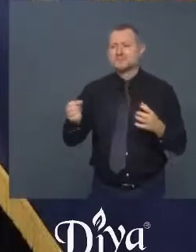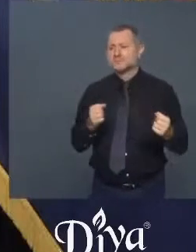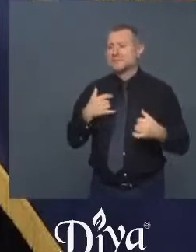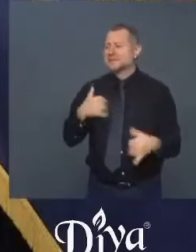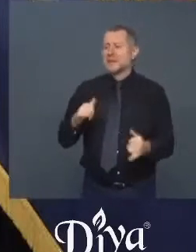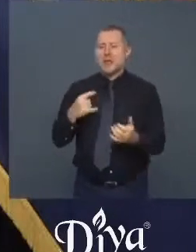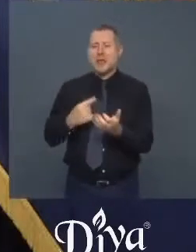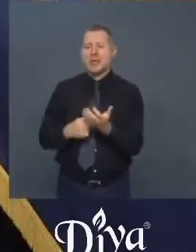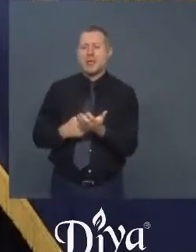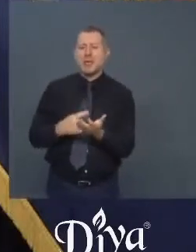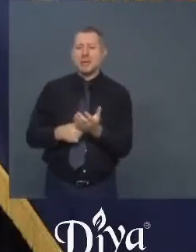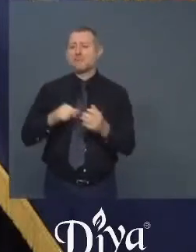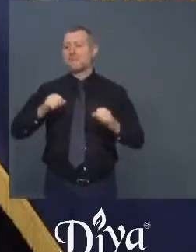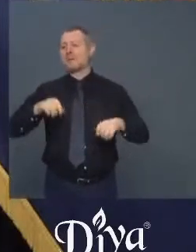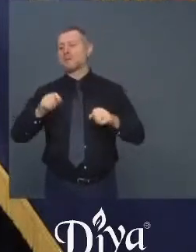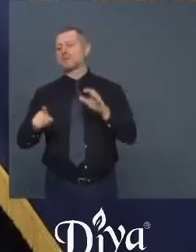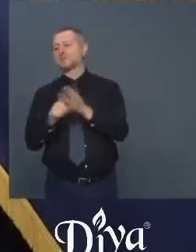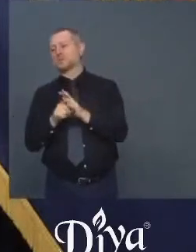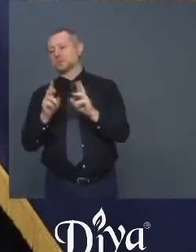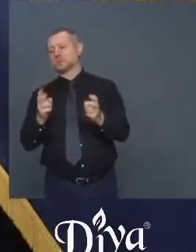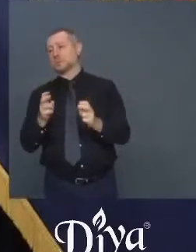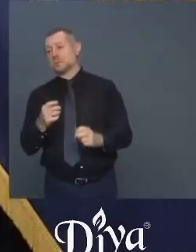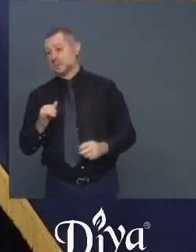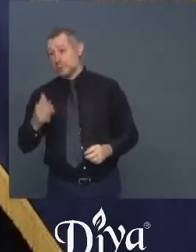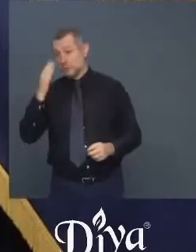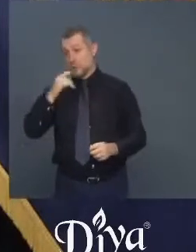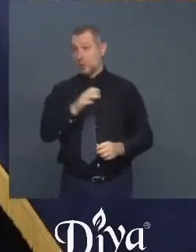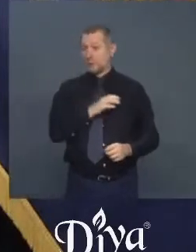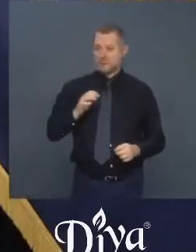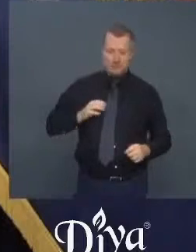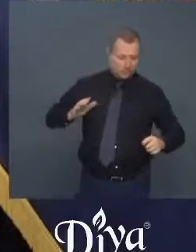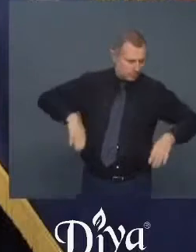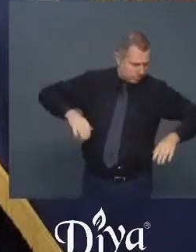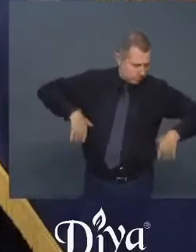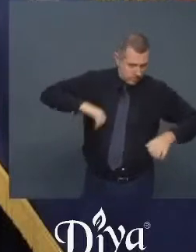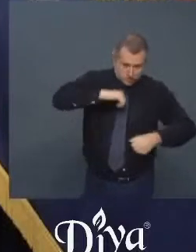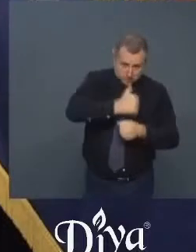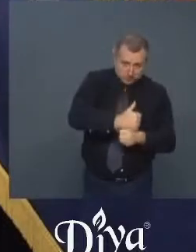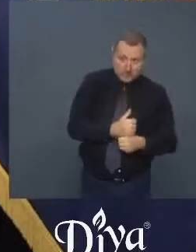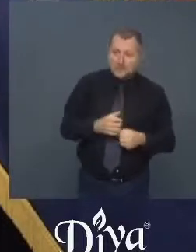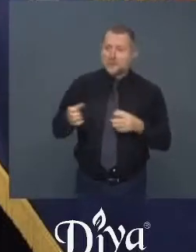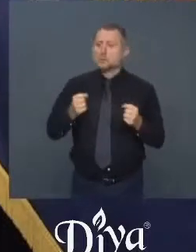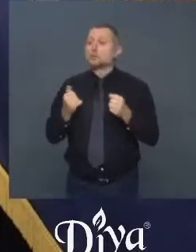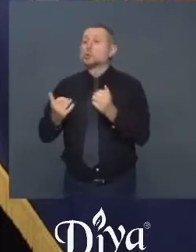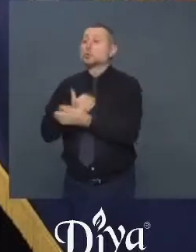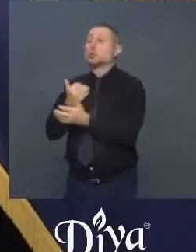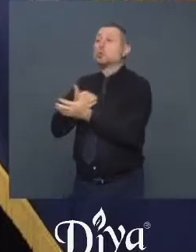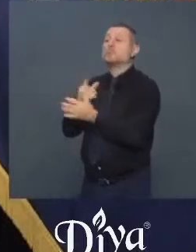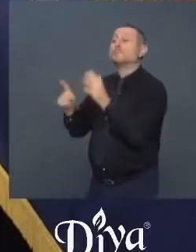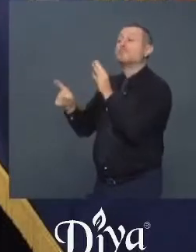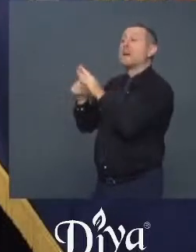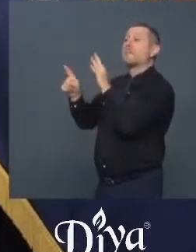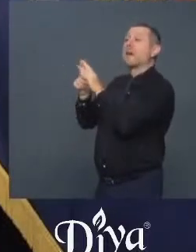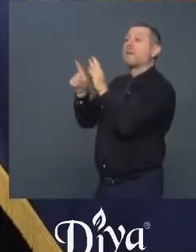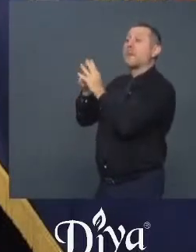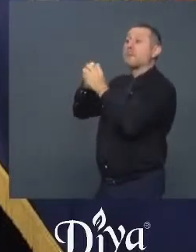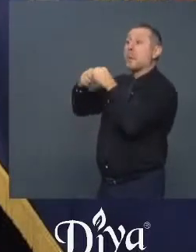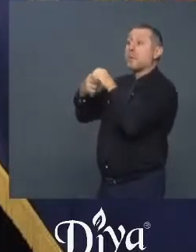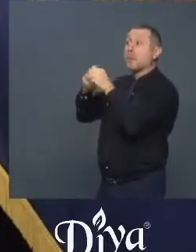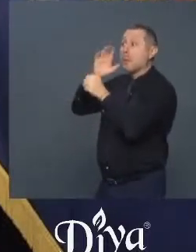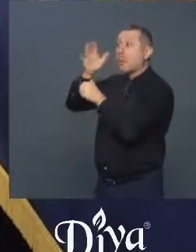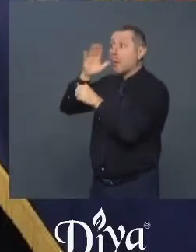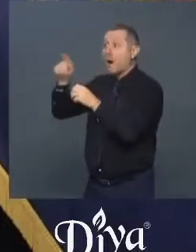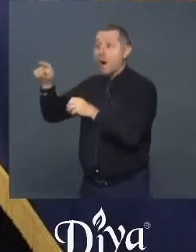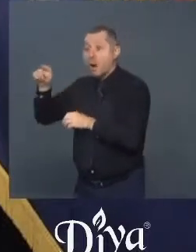And that's why I said the committee's information, meaning as we identify new issues, we're going to add people who can speak to